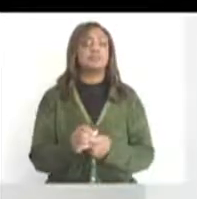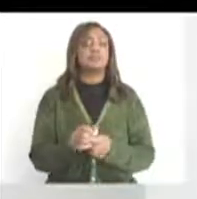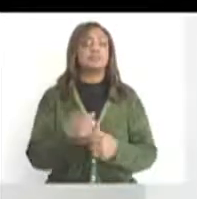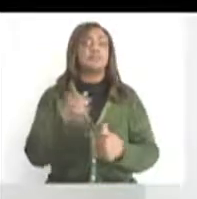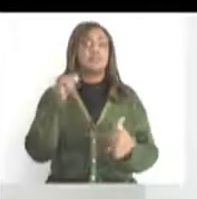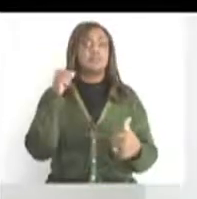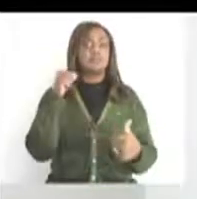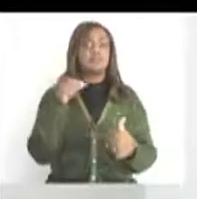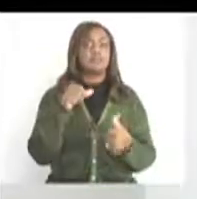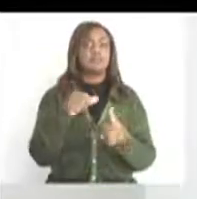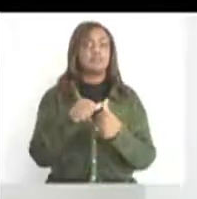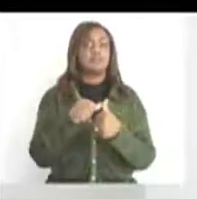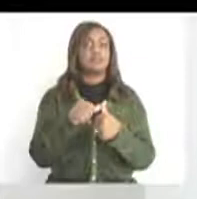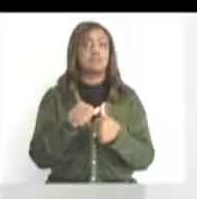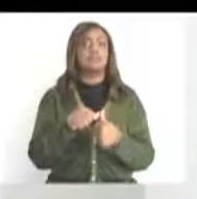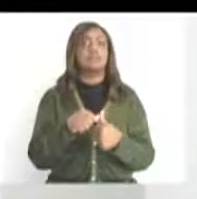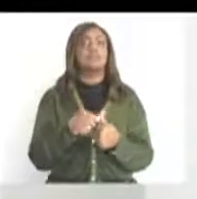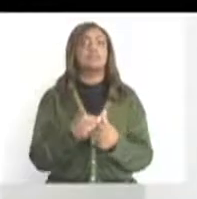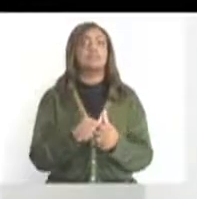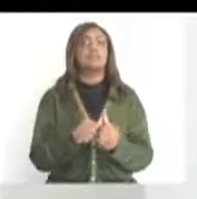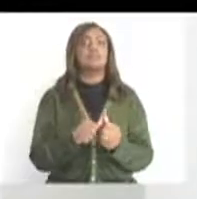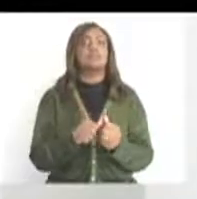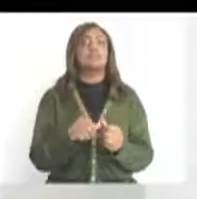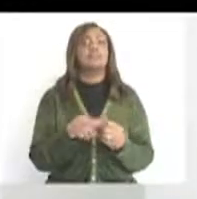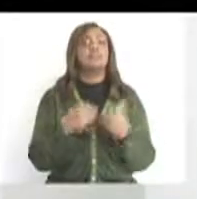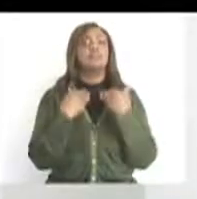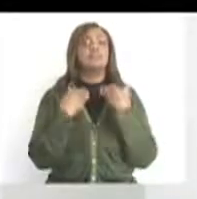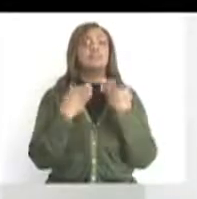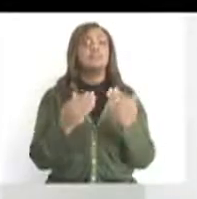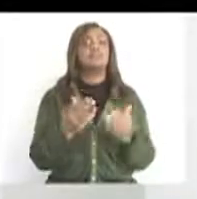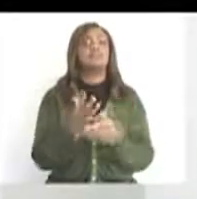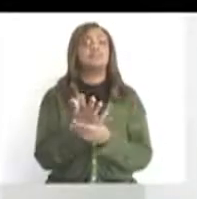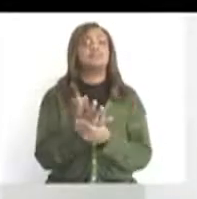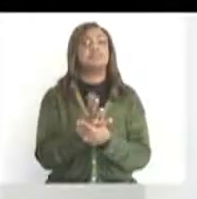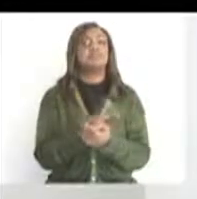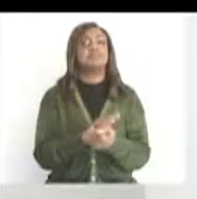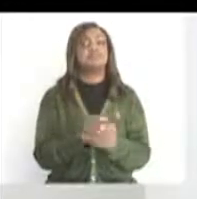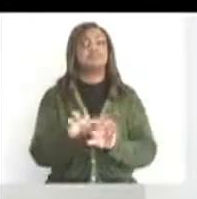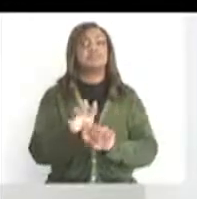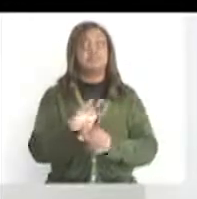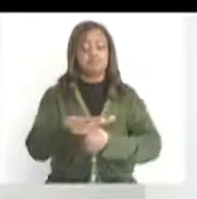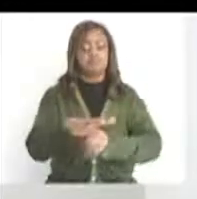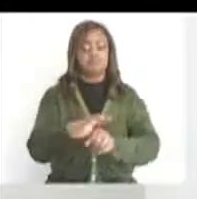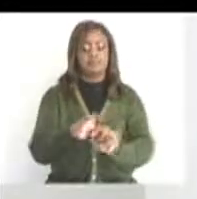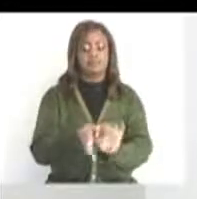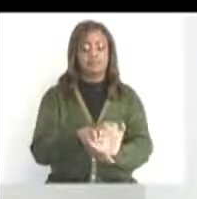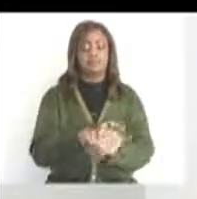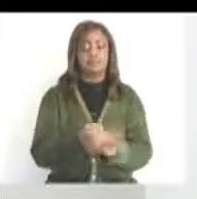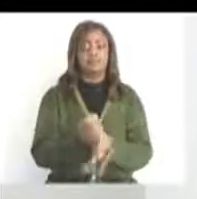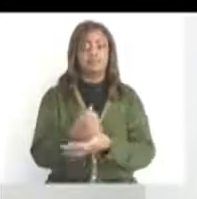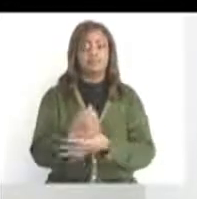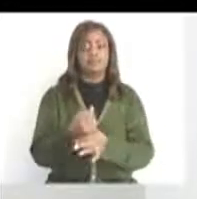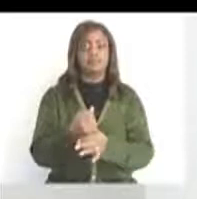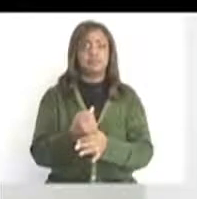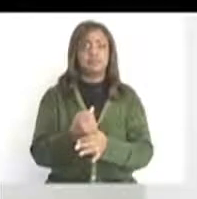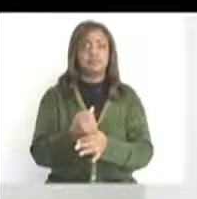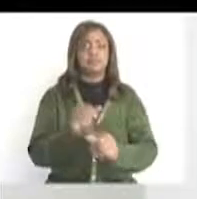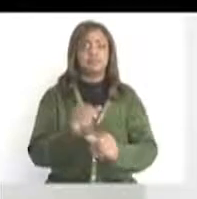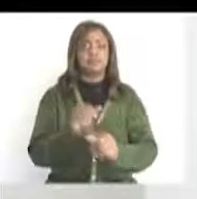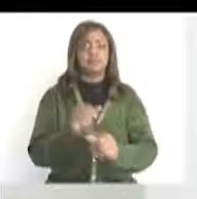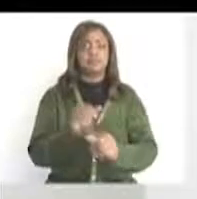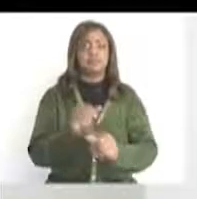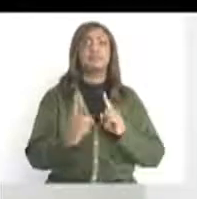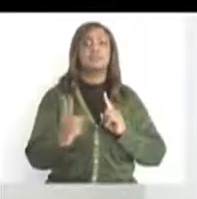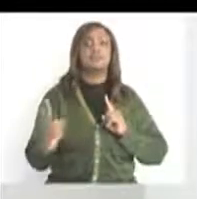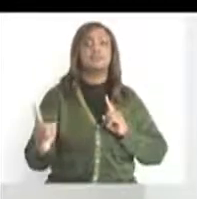the palms. Chanel, the thumb, make sure that you rub it thoroughly. And then let's try to see